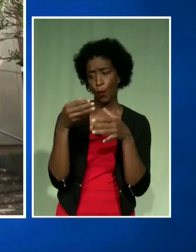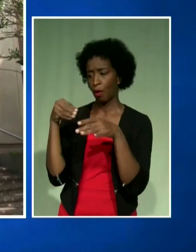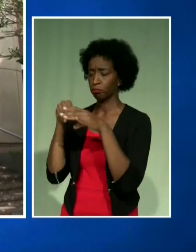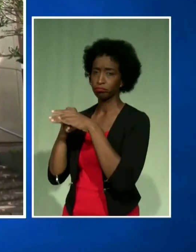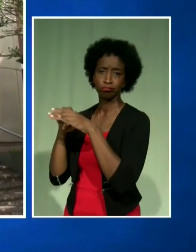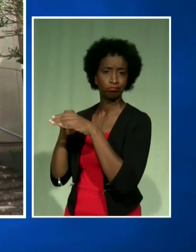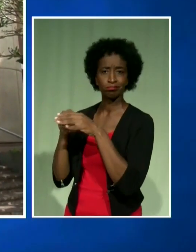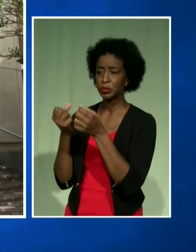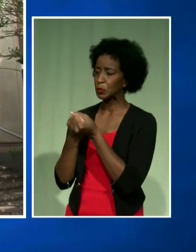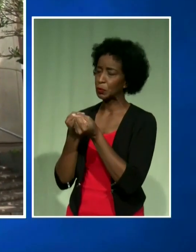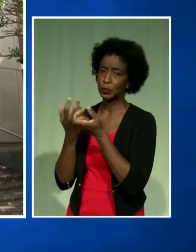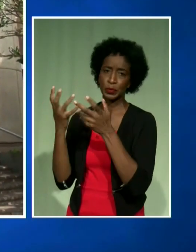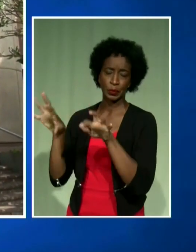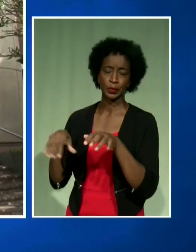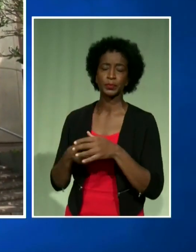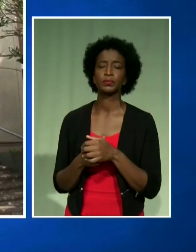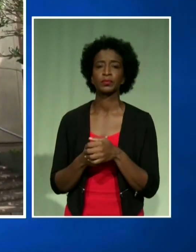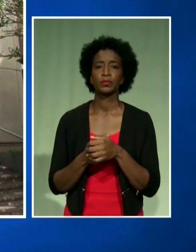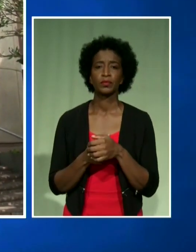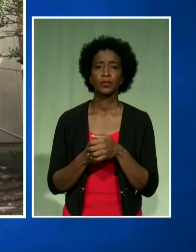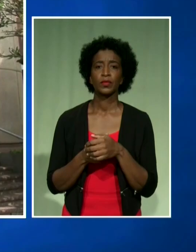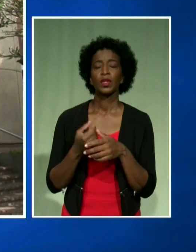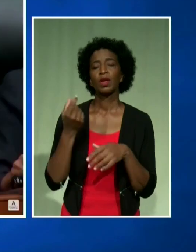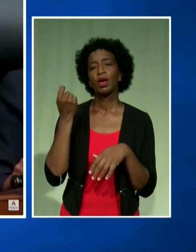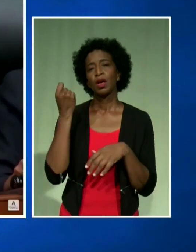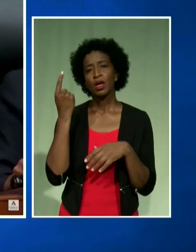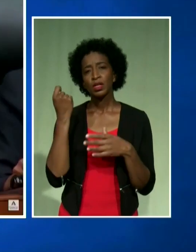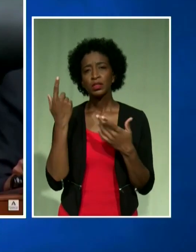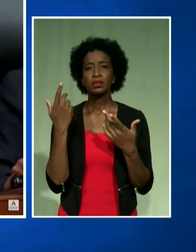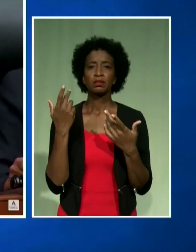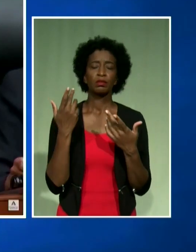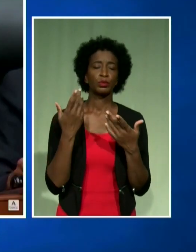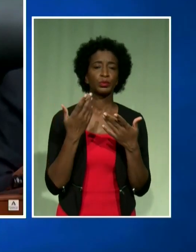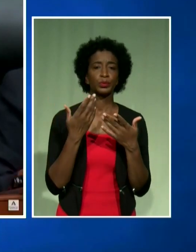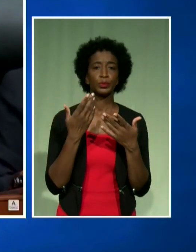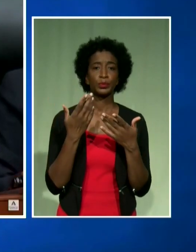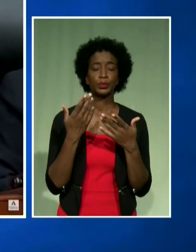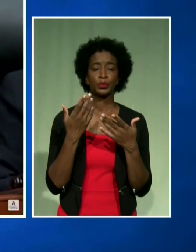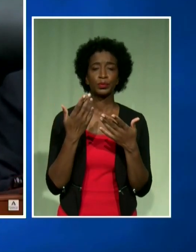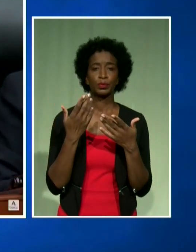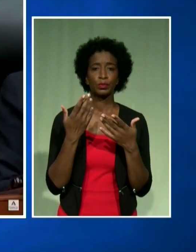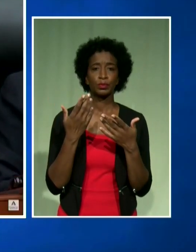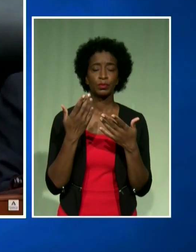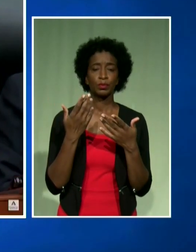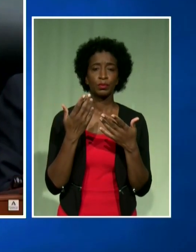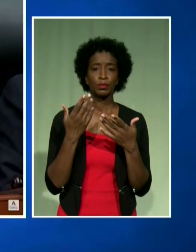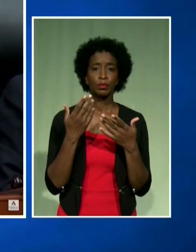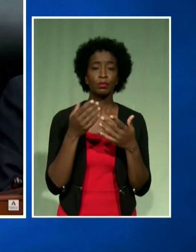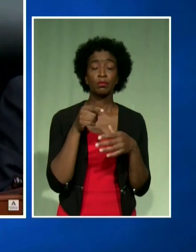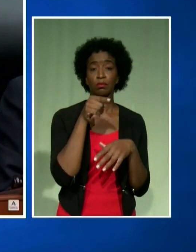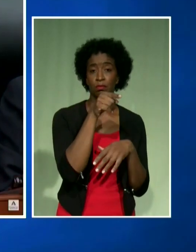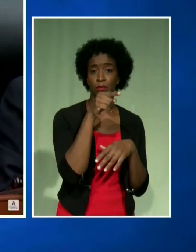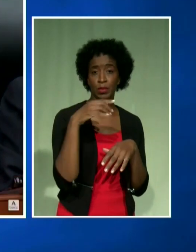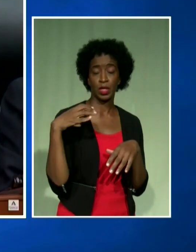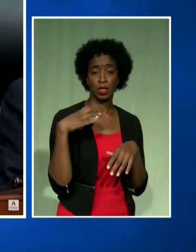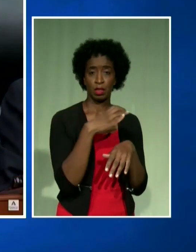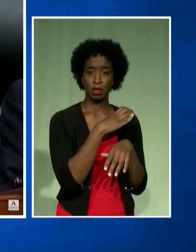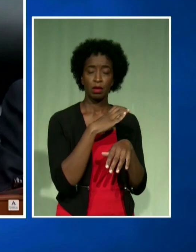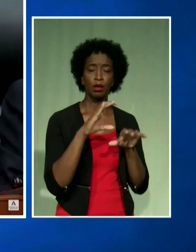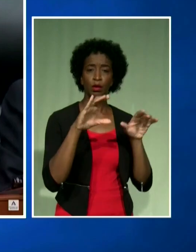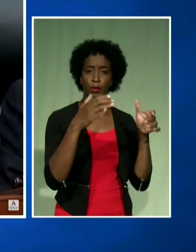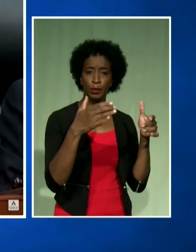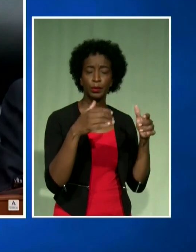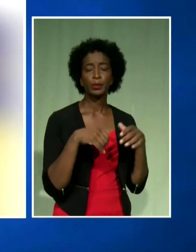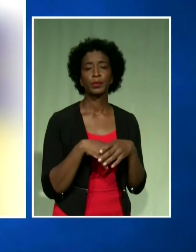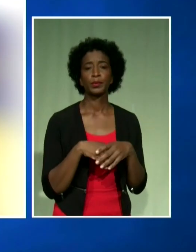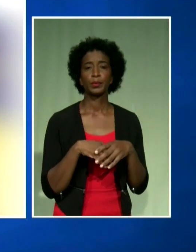financial regulators, only to have a new set of rules applied. And in response to ranking member of the committee, Patrick McHenry,